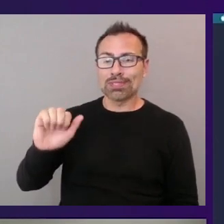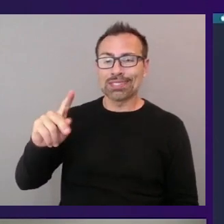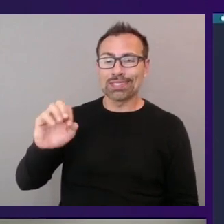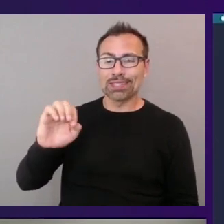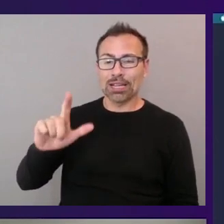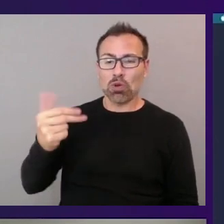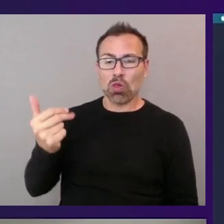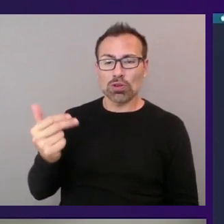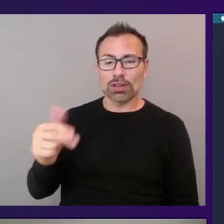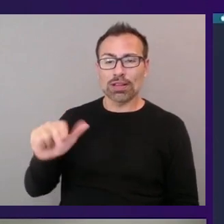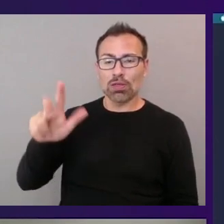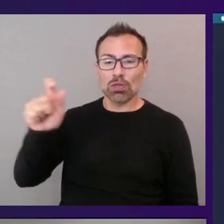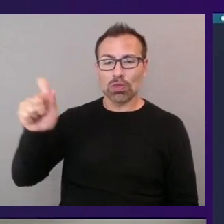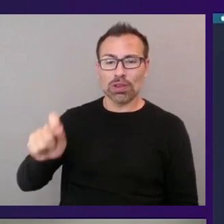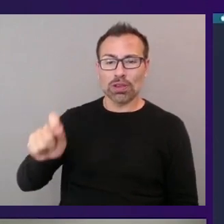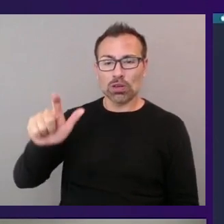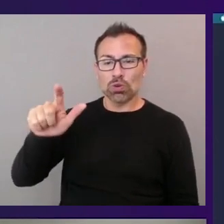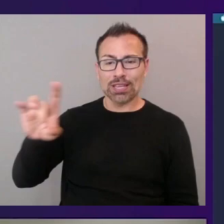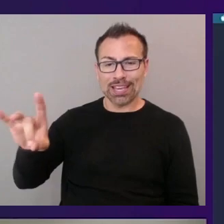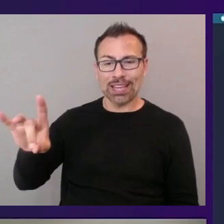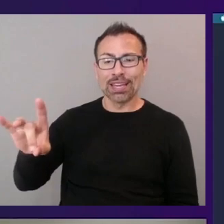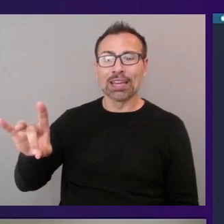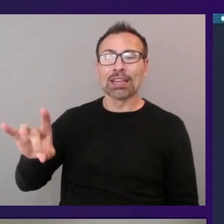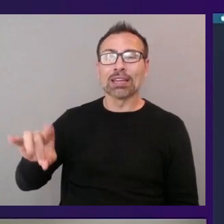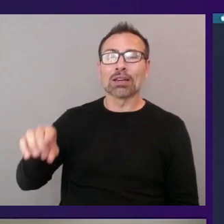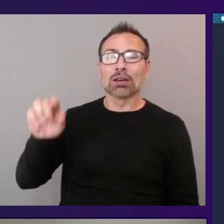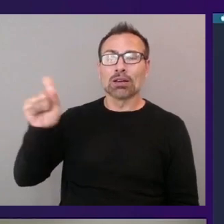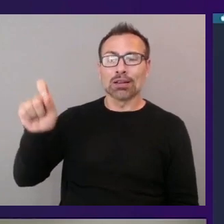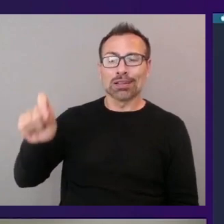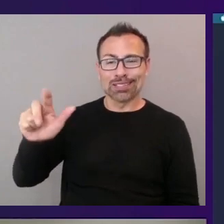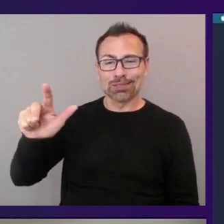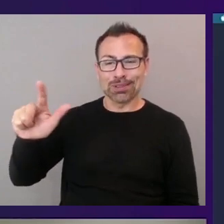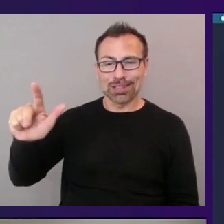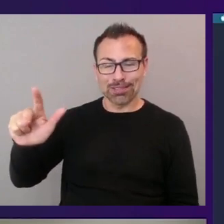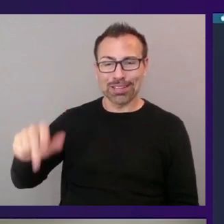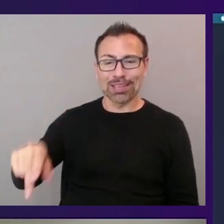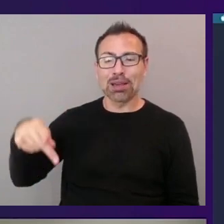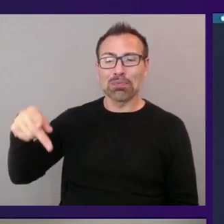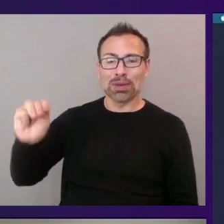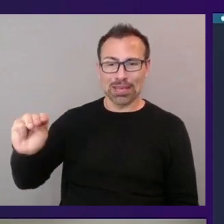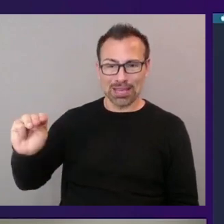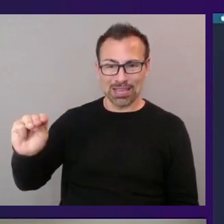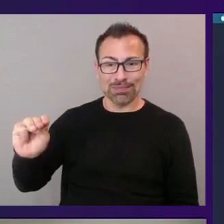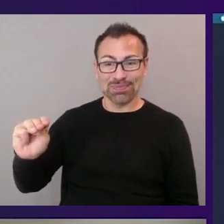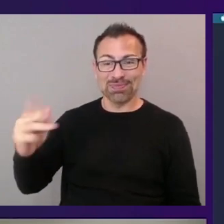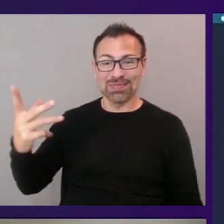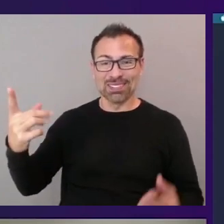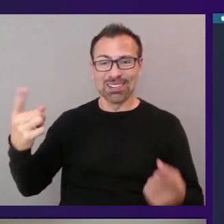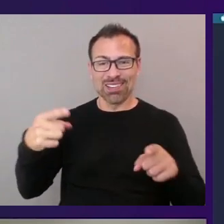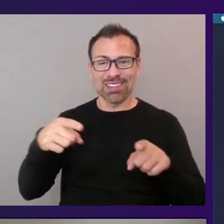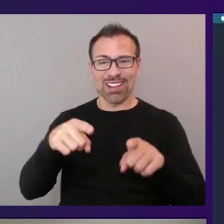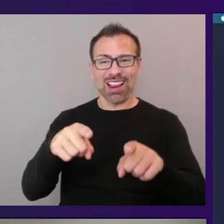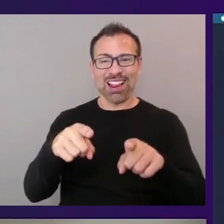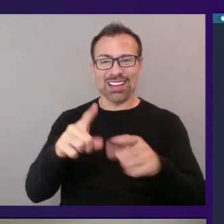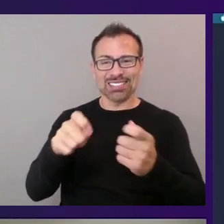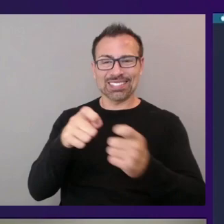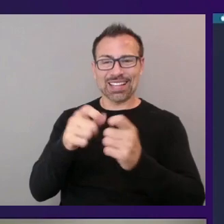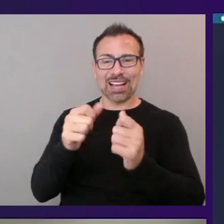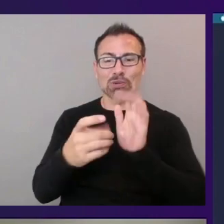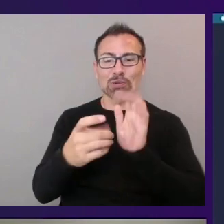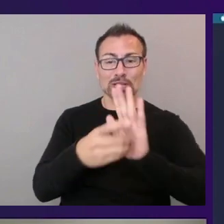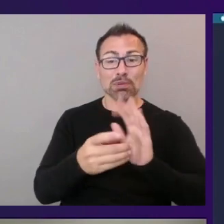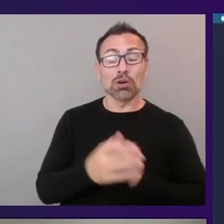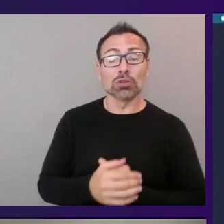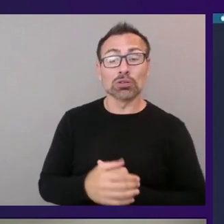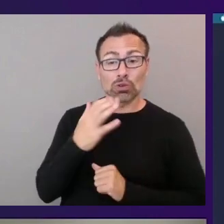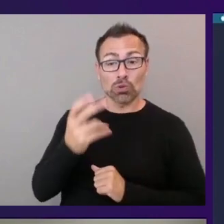3:28:23 p.m., which aligns exactly with the demo that we had there. So we can see the server-side logs have